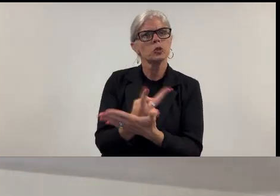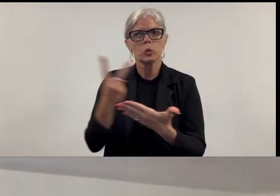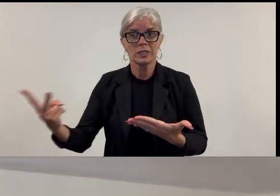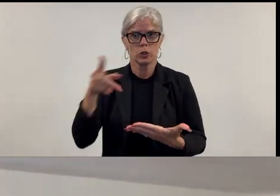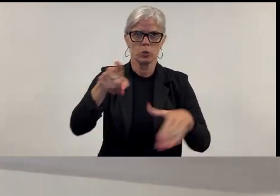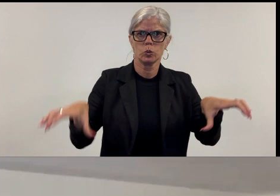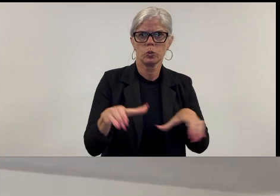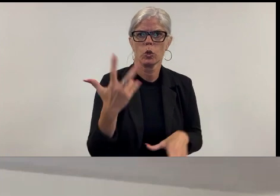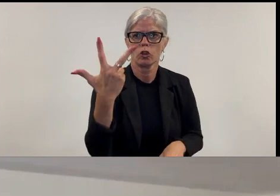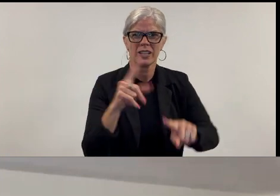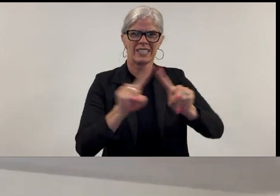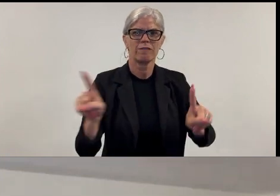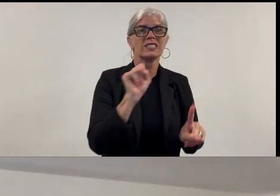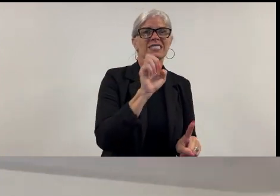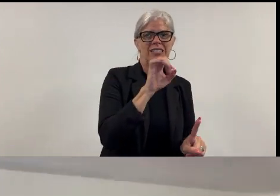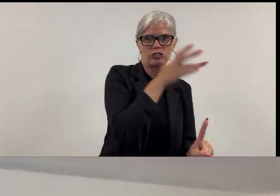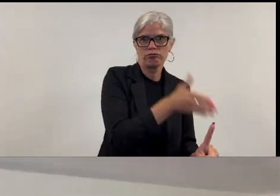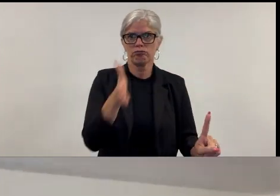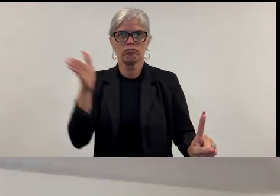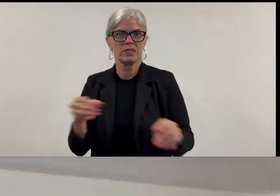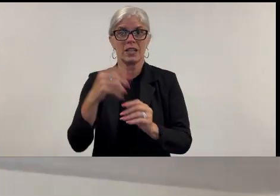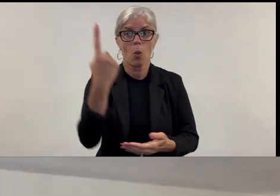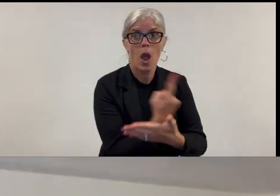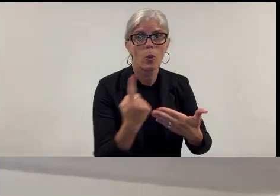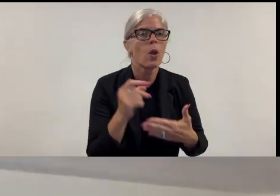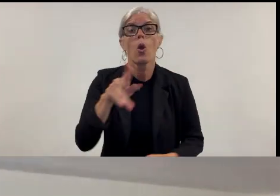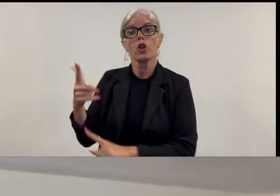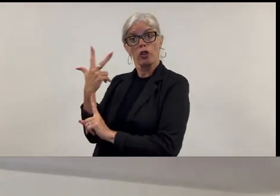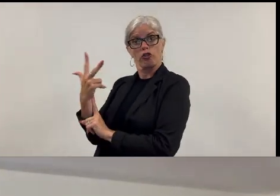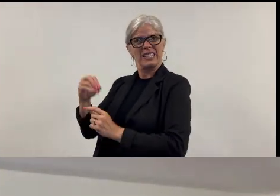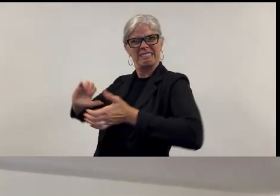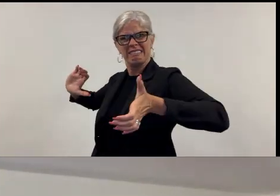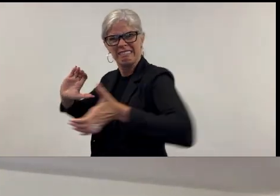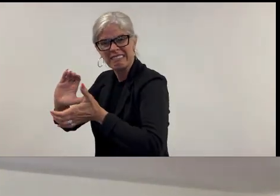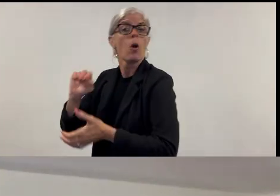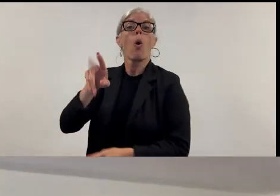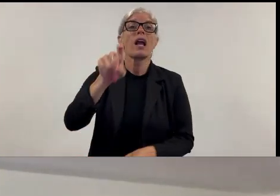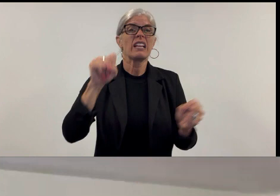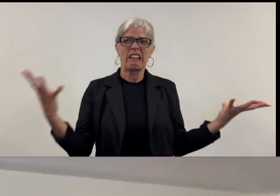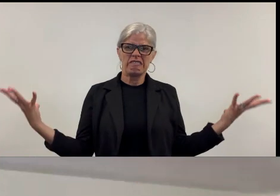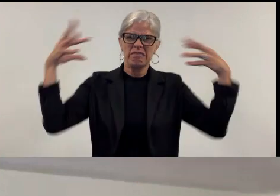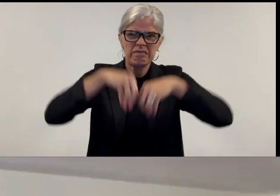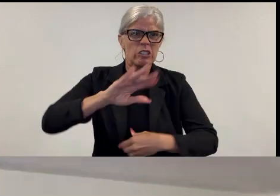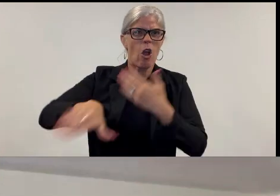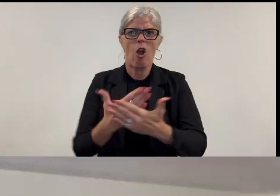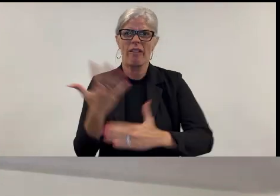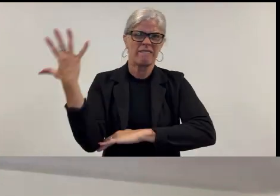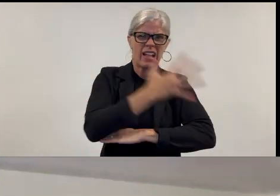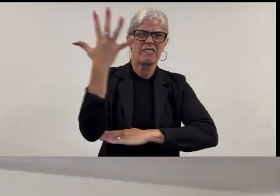do 3 sessions in 1 week and 3 in the other, or if you want to put them all for a